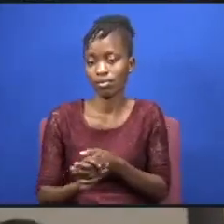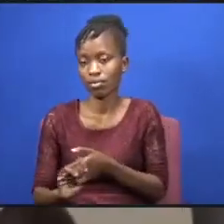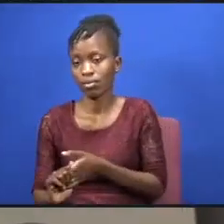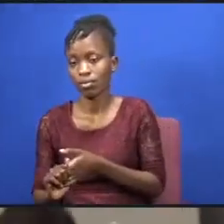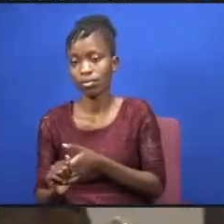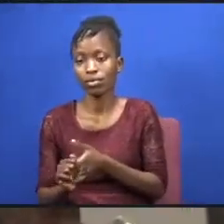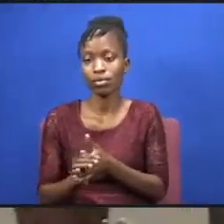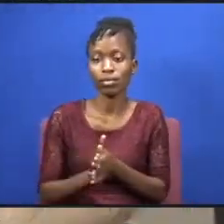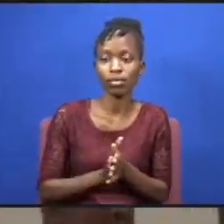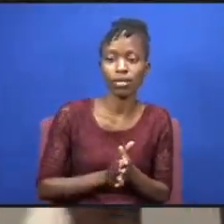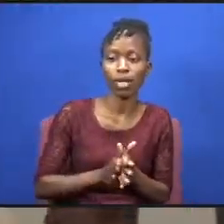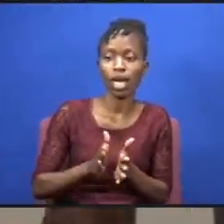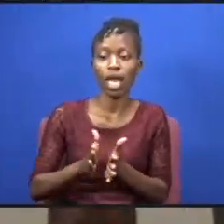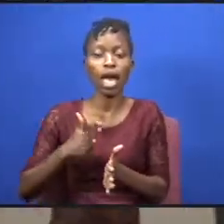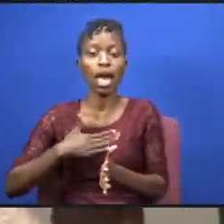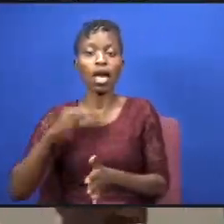Show me what you're gonna do.